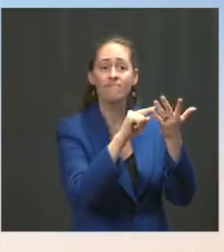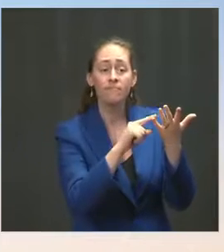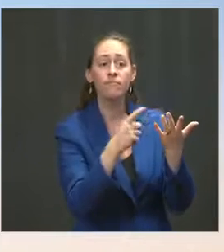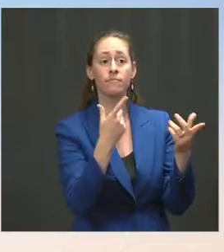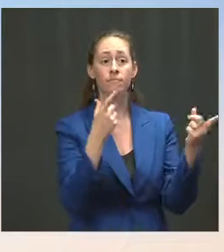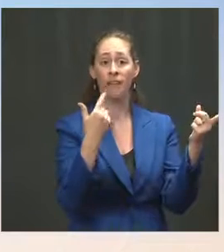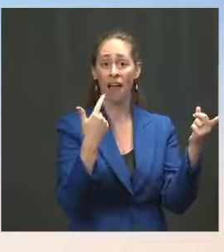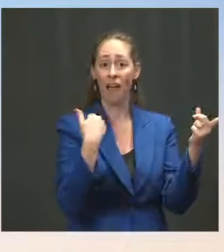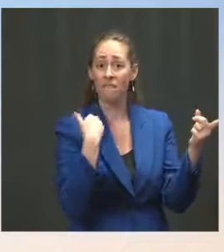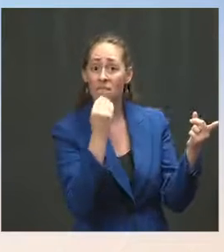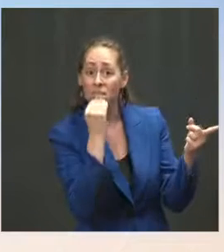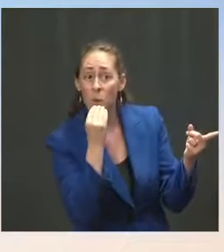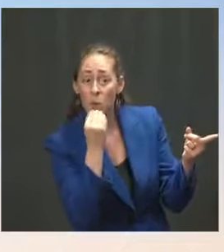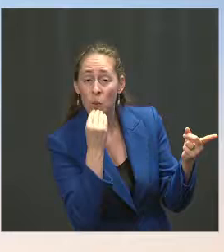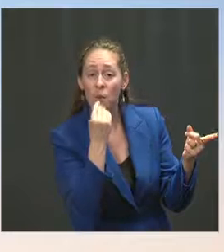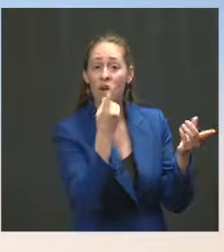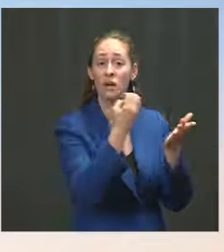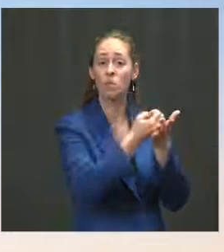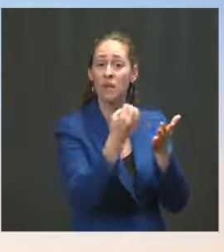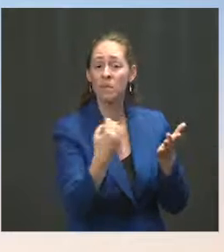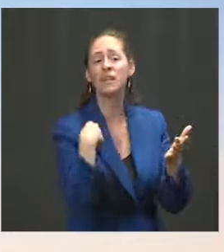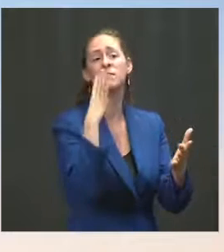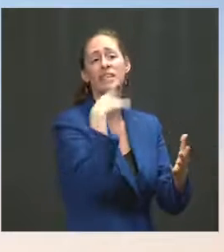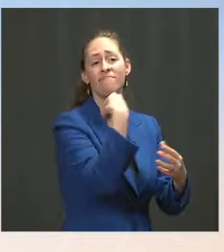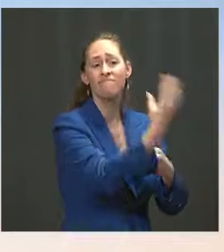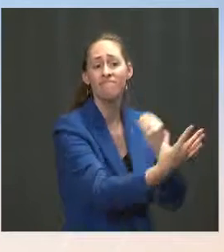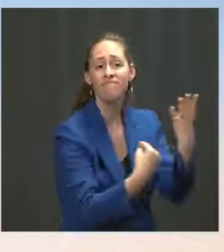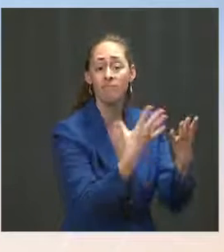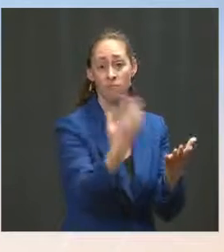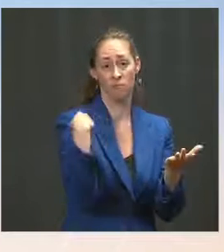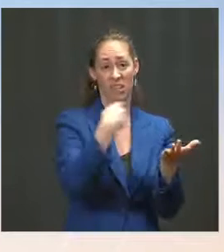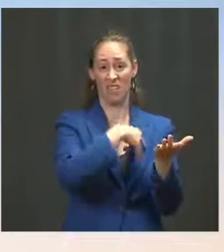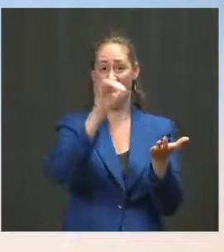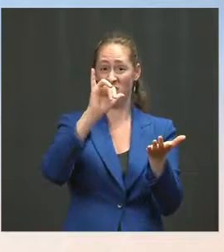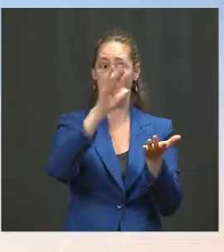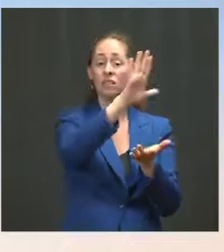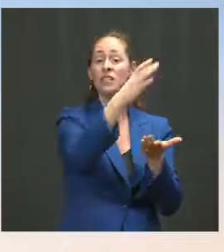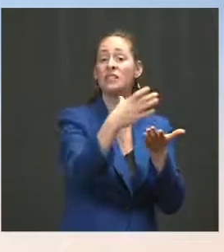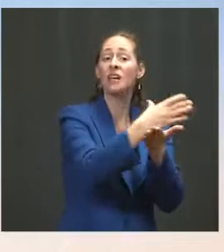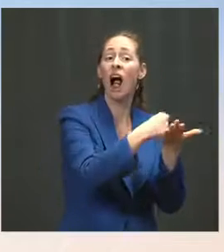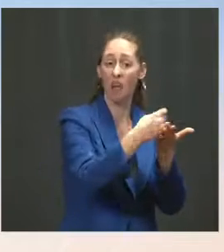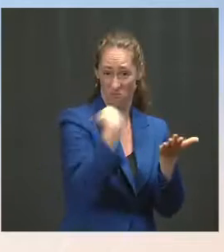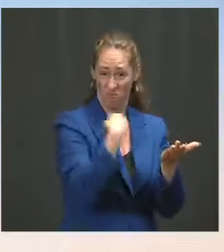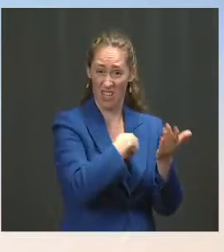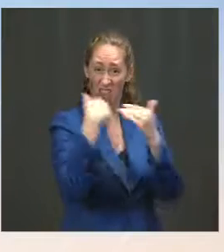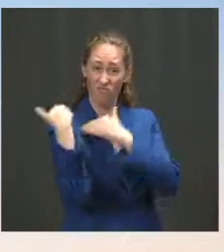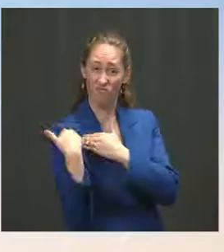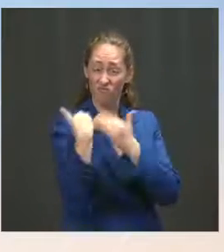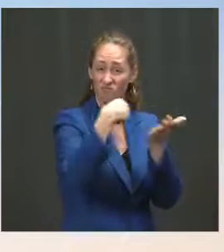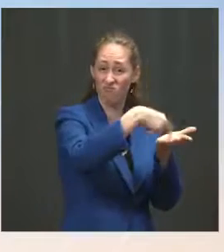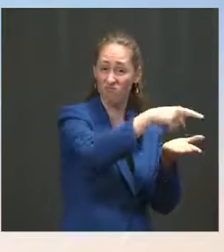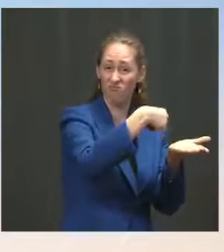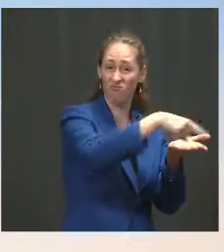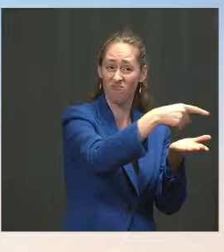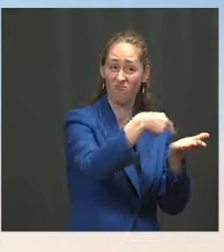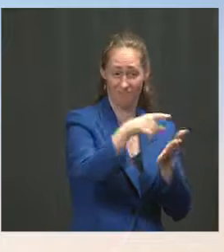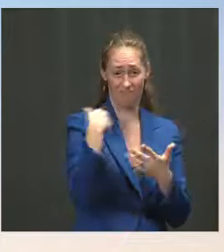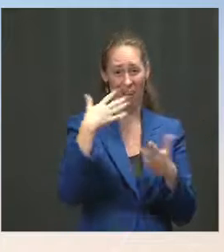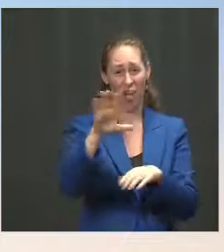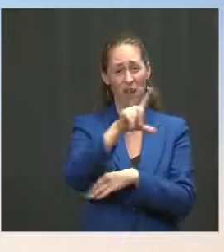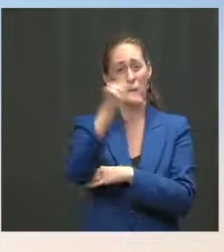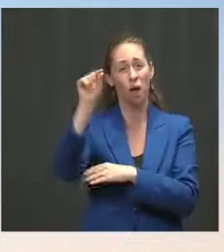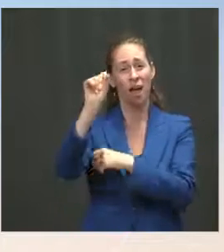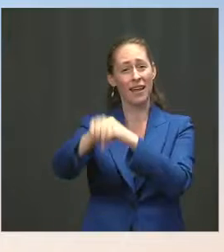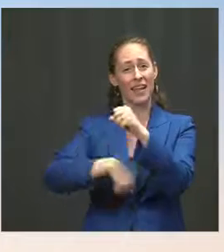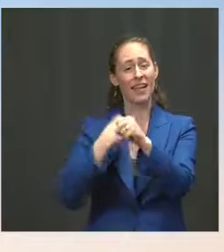equipment, pay all their salaries. In addition to all of the assistance we've provided over the last 20 years, I'd also note, and this is a question that came up yesterday, that